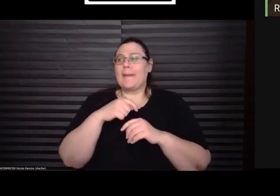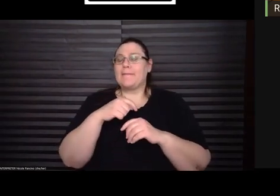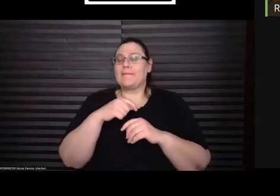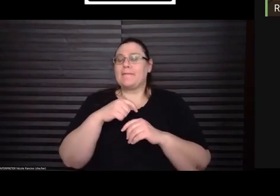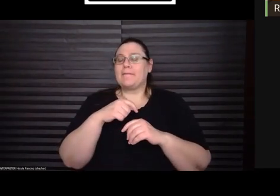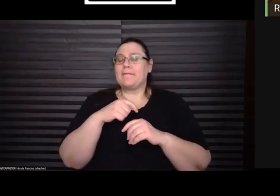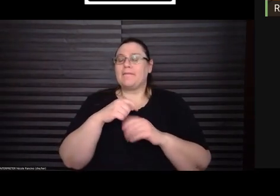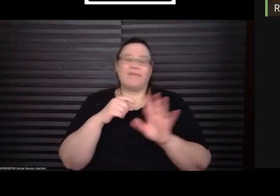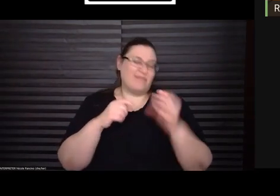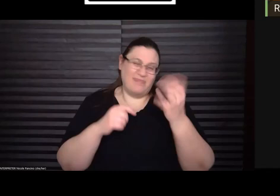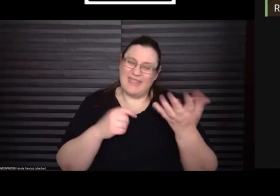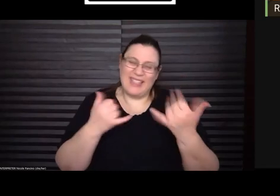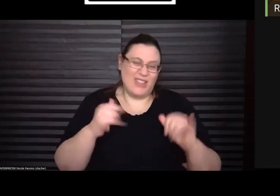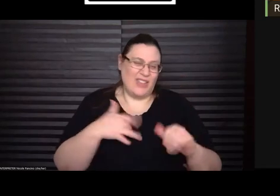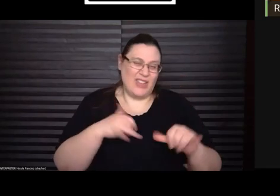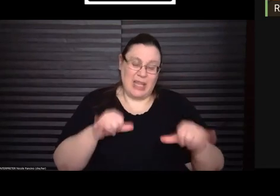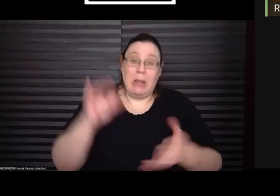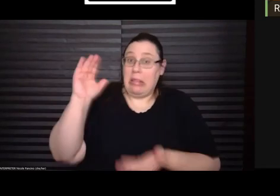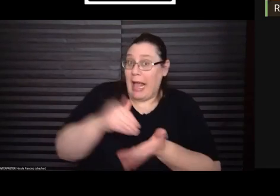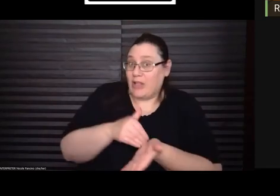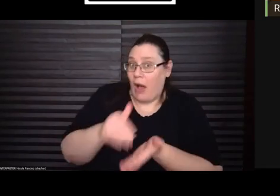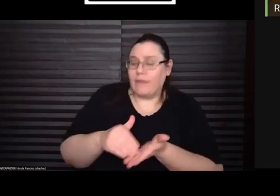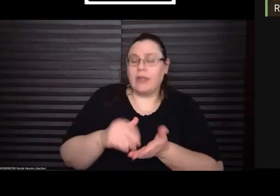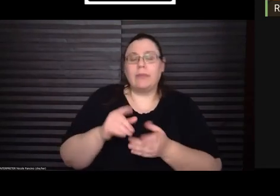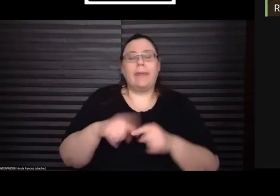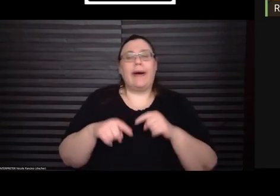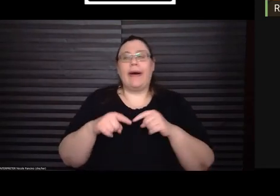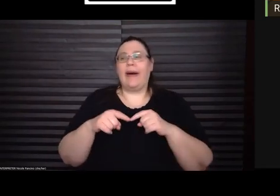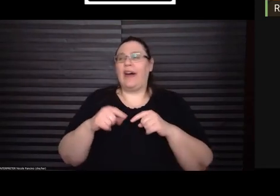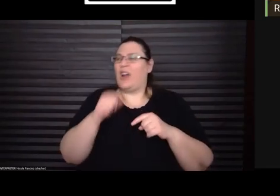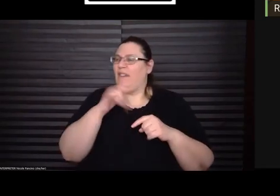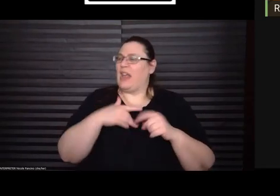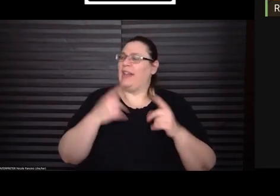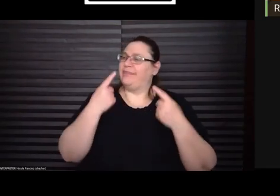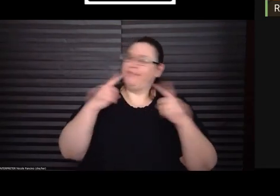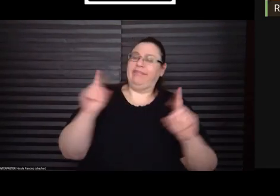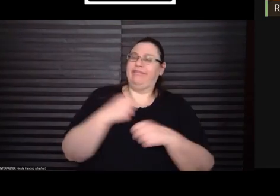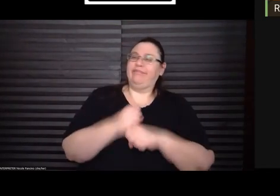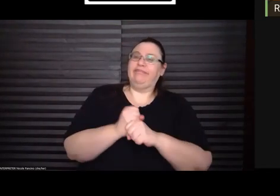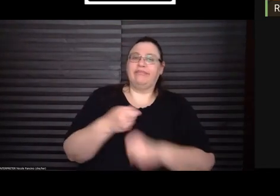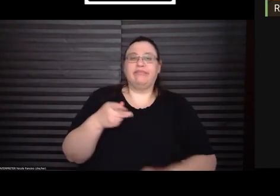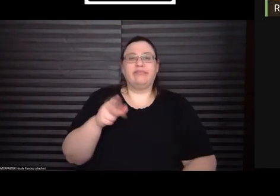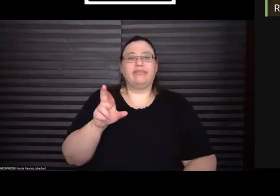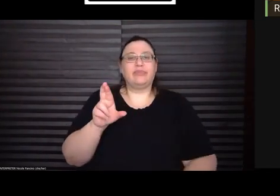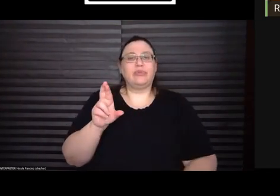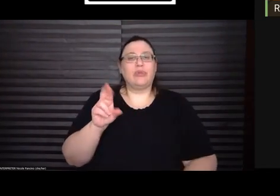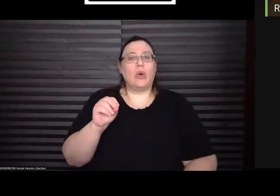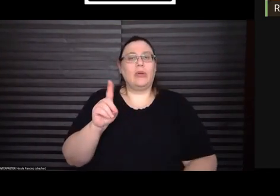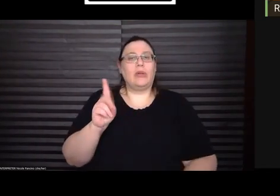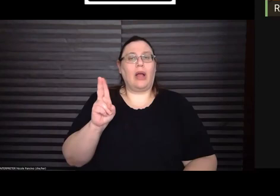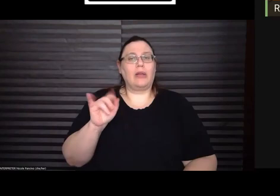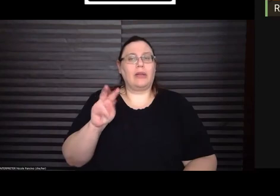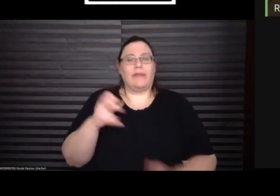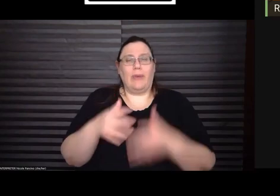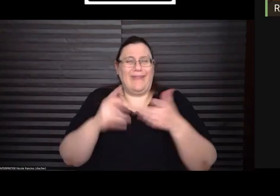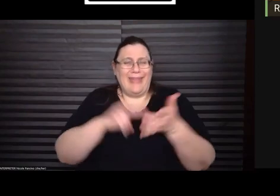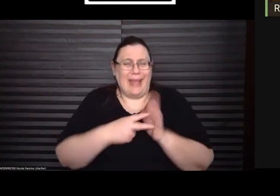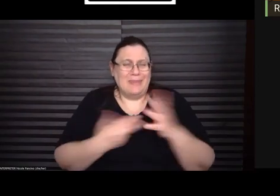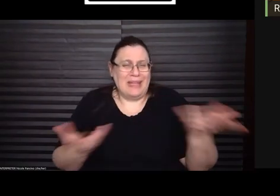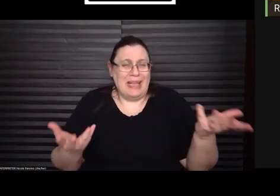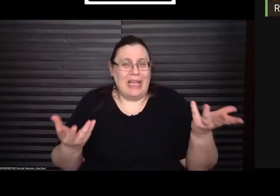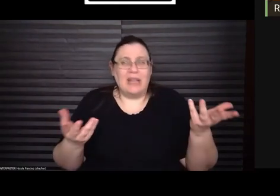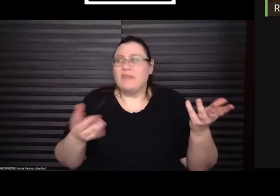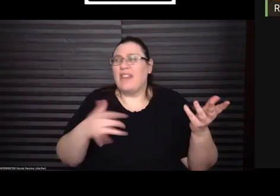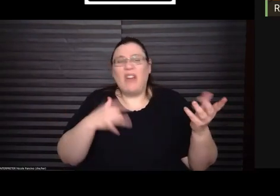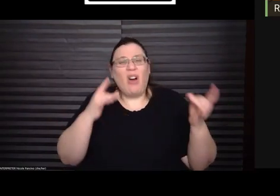wasn't, I still feel this way, but less, but whenever I wasn't productive, whatever that means, I just felt like horrible.